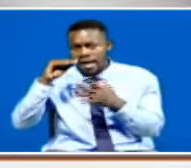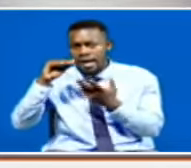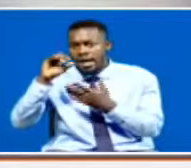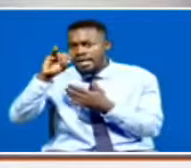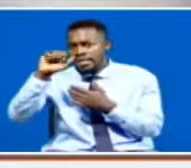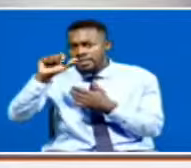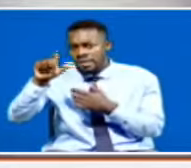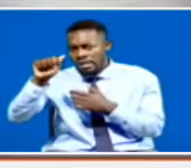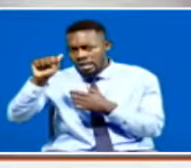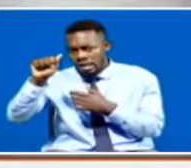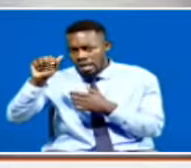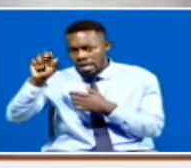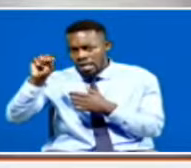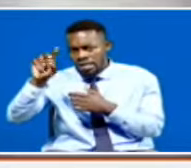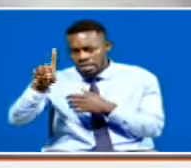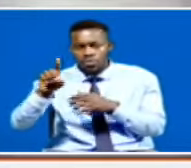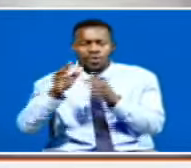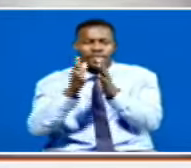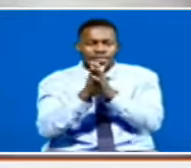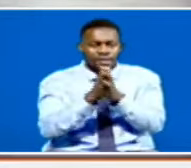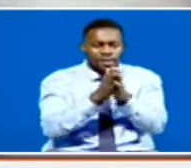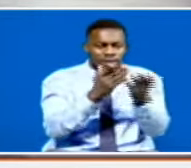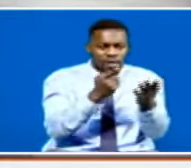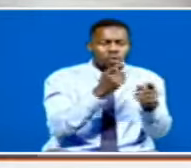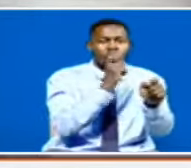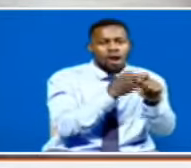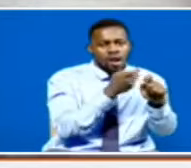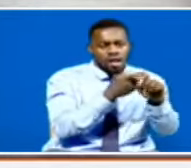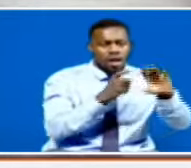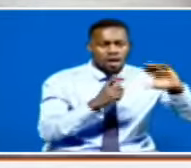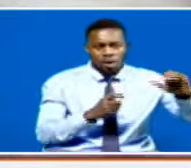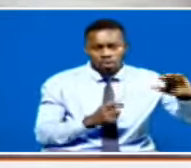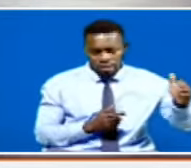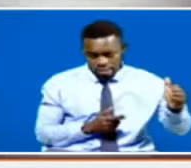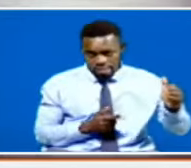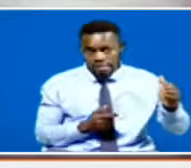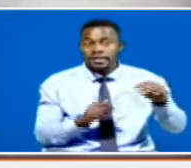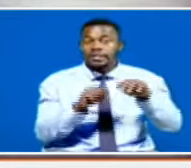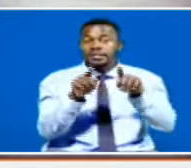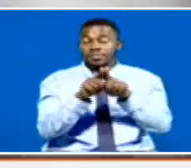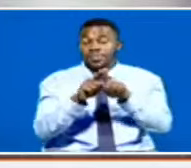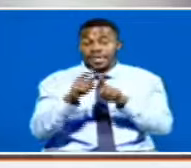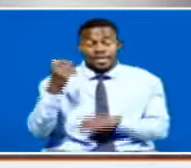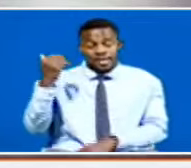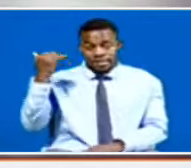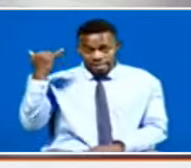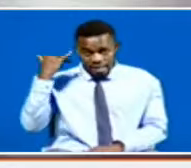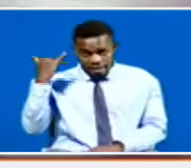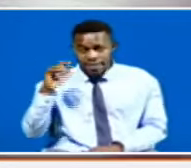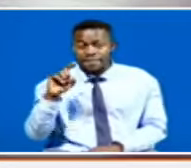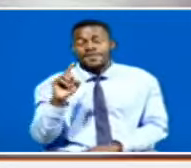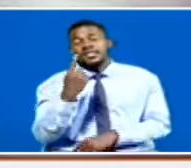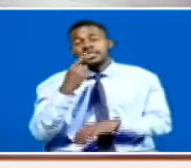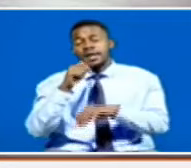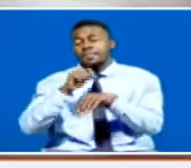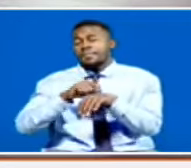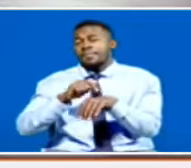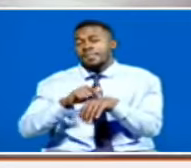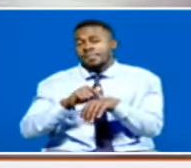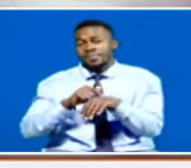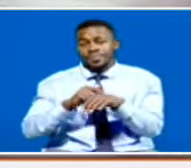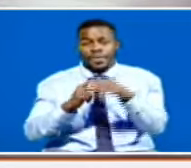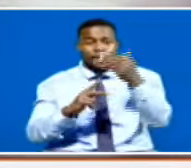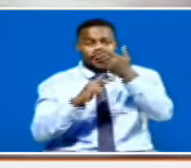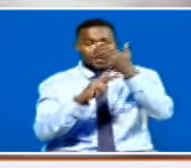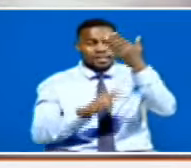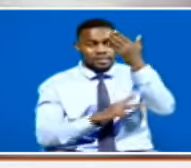and Kwale County and Diani area. And we are, yesterday, for the first time, the bridge